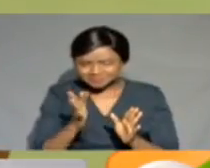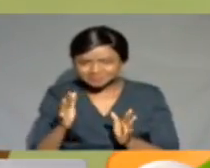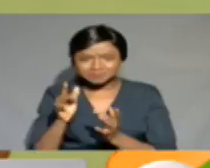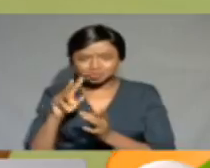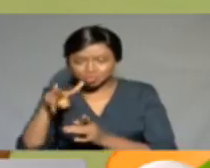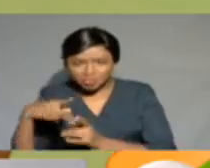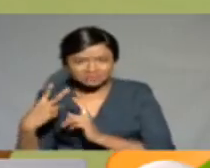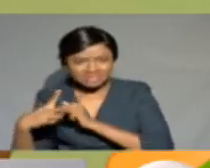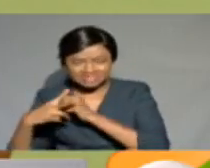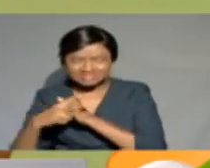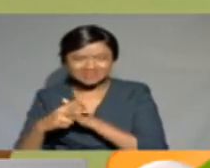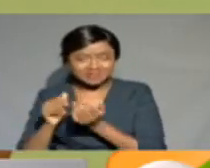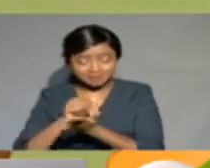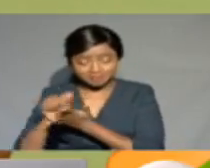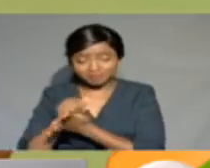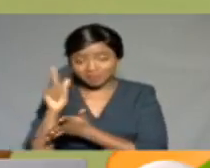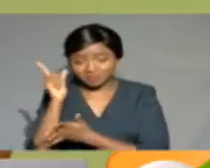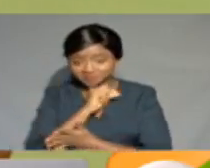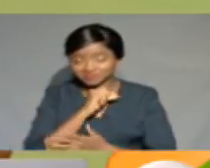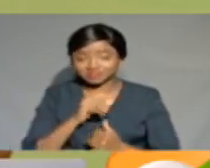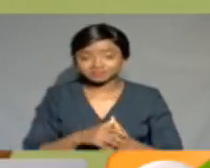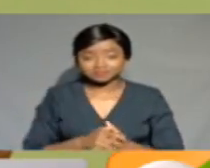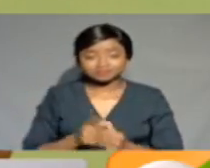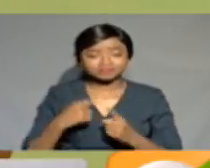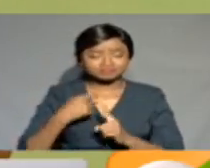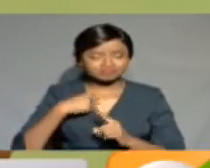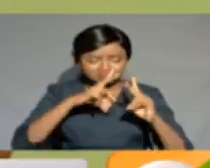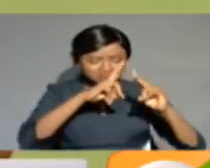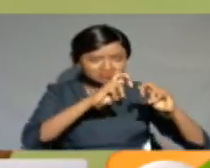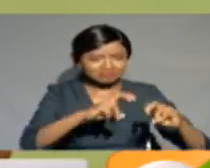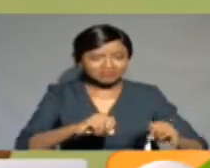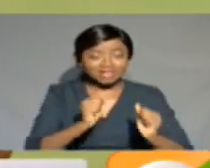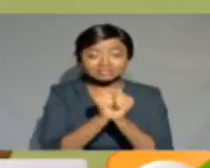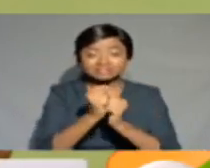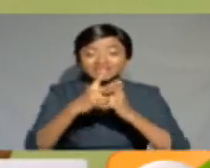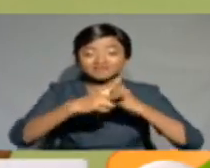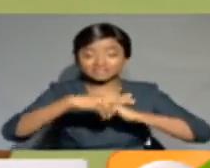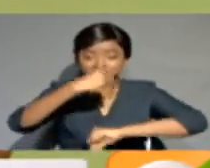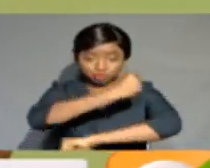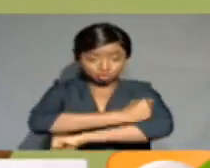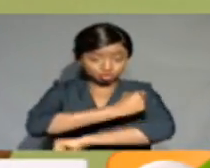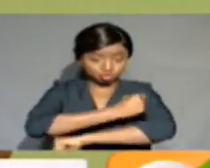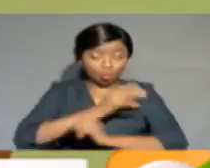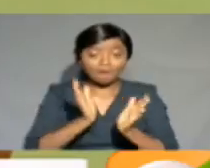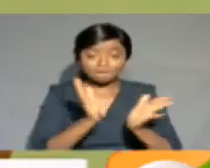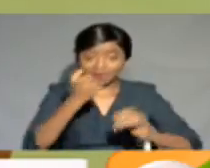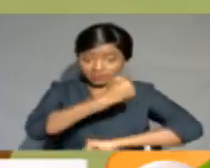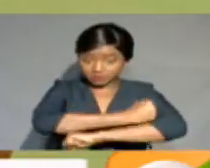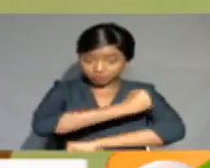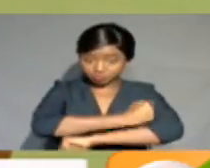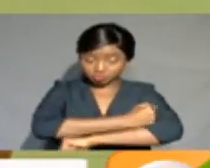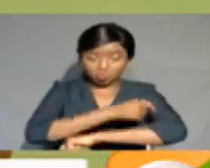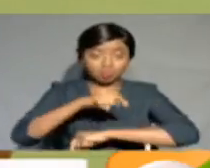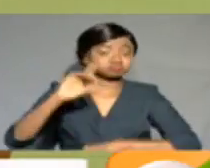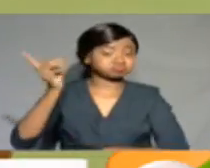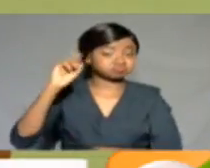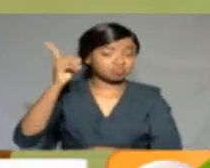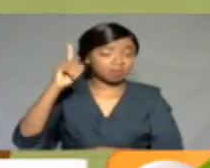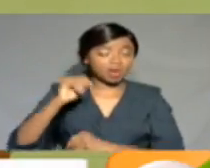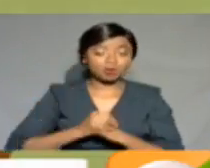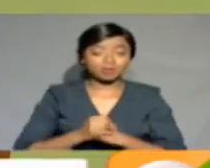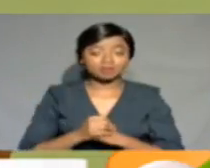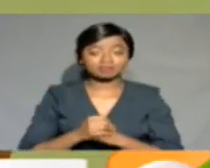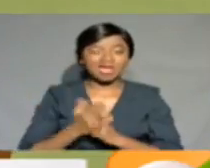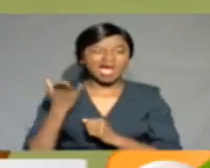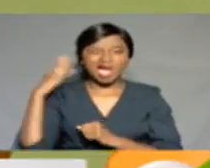published. We looked at 17 schools, public schools in Nairobi, out of the